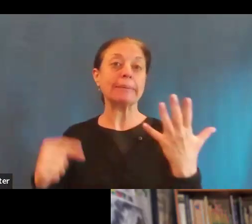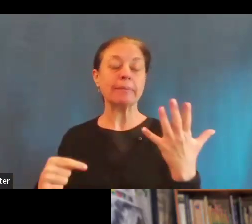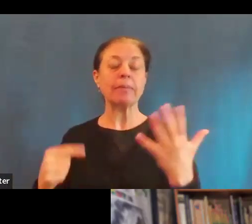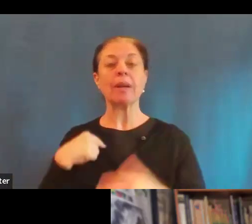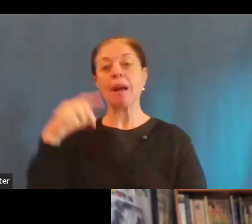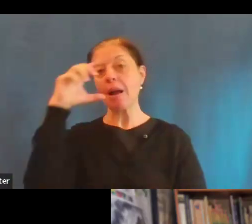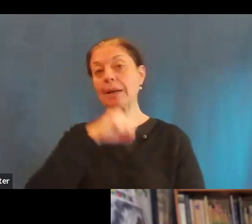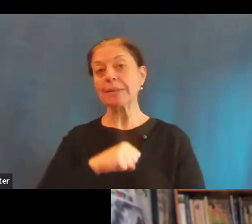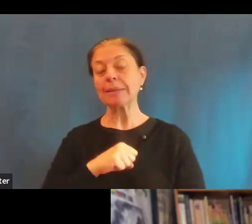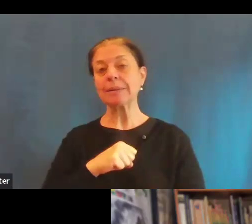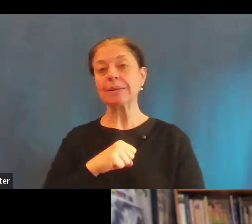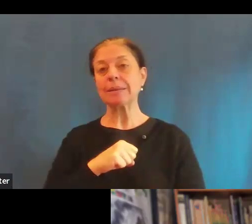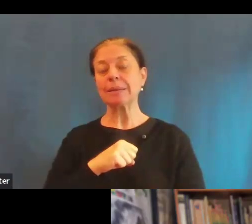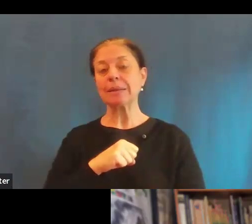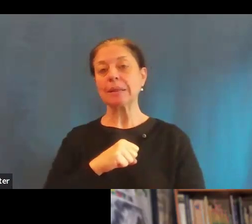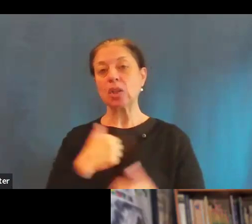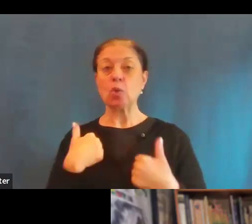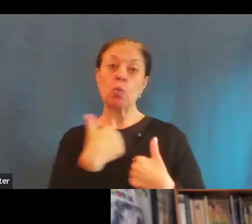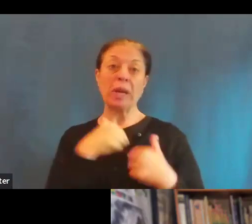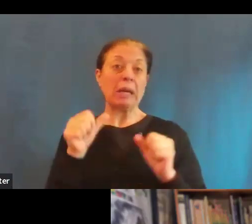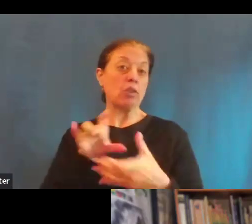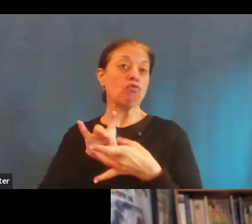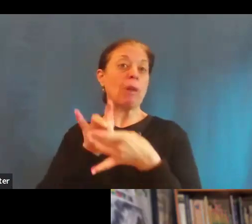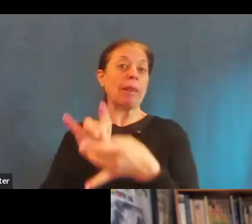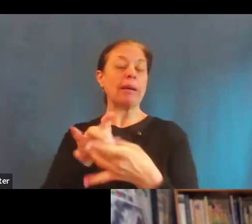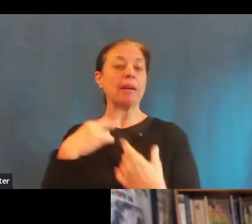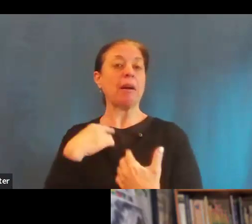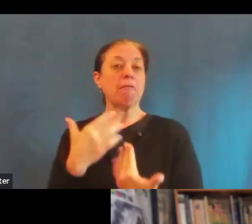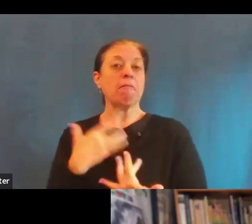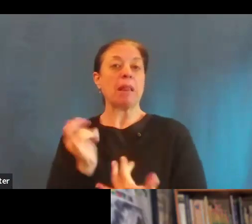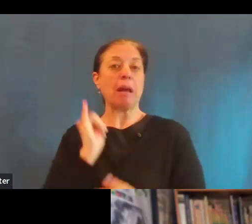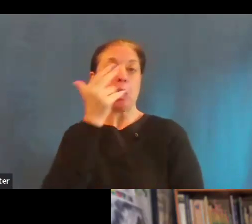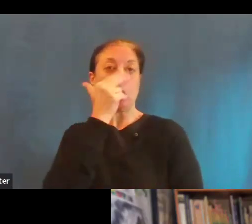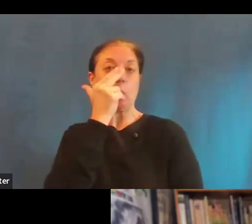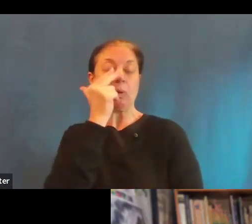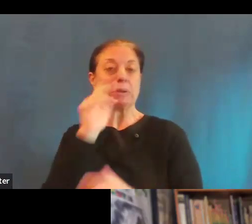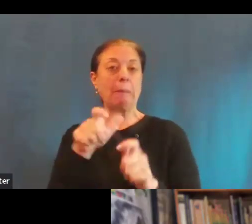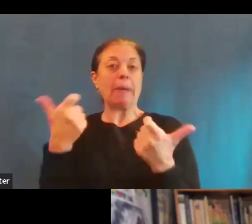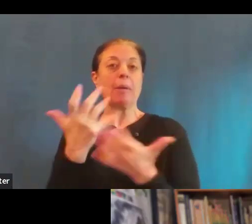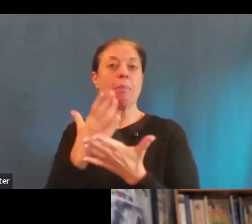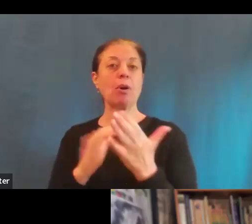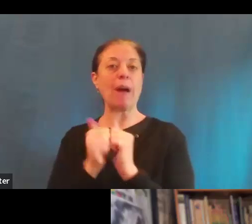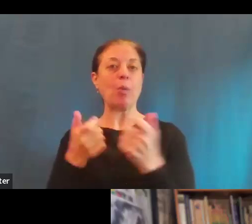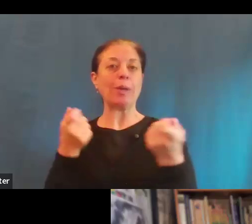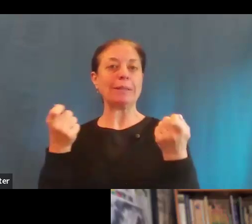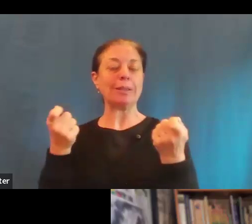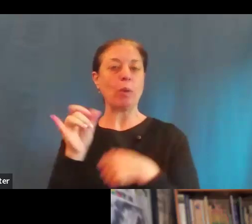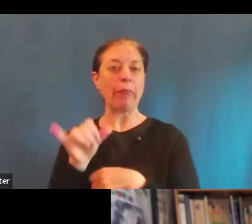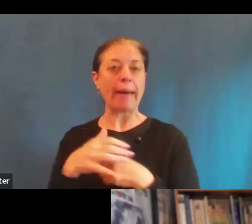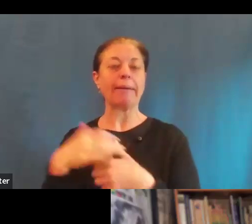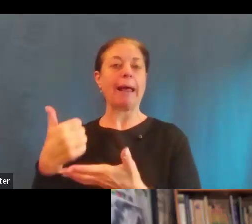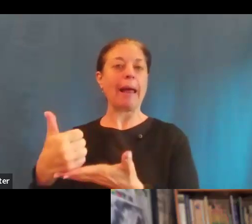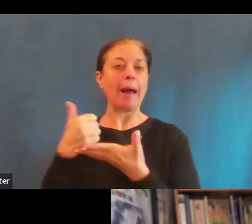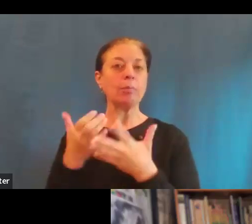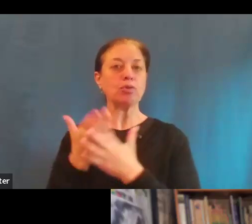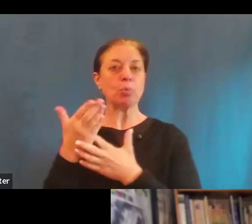I guess we can relate to that. And I feel like humor is a big part of how we deal with that, and it helps you